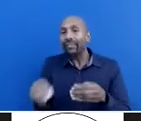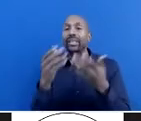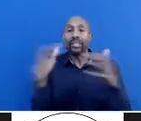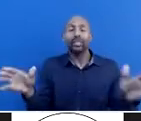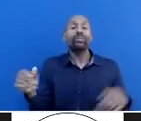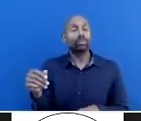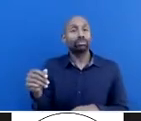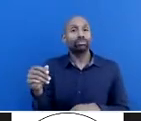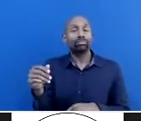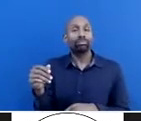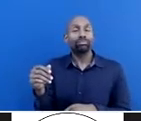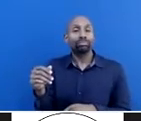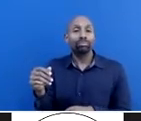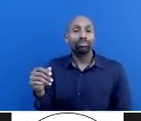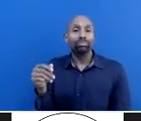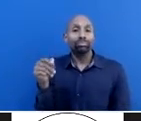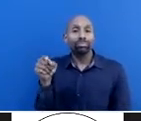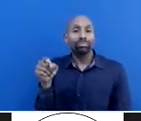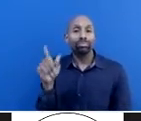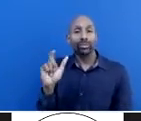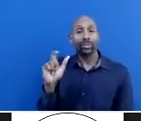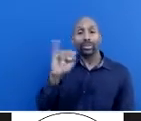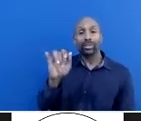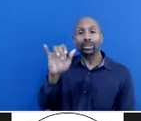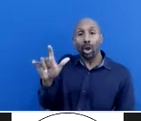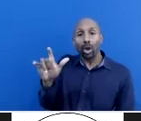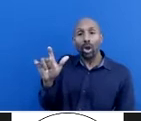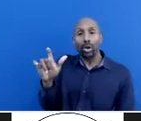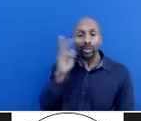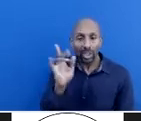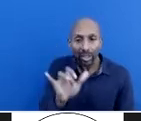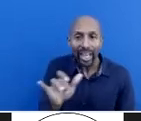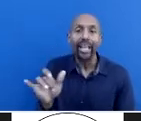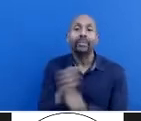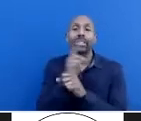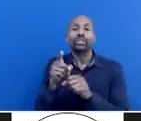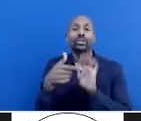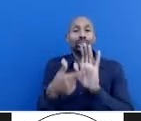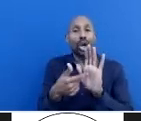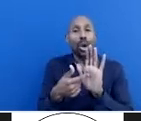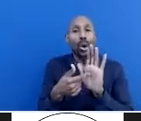Blackness. And that is something that is deeply historical, in point of fact.